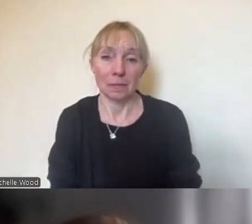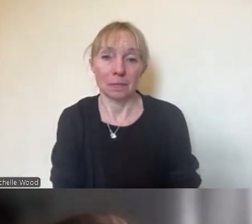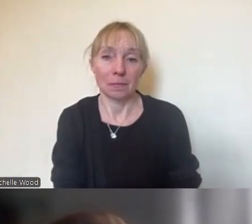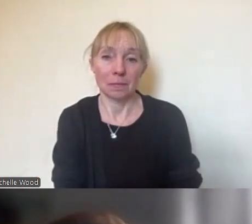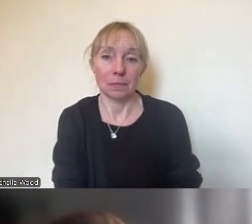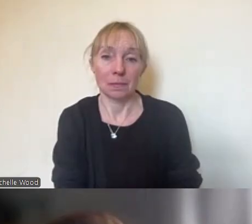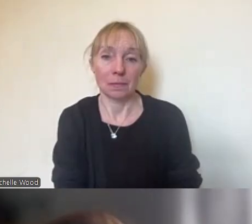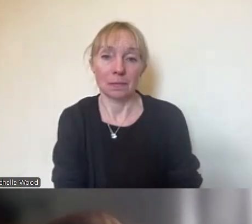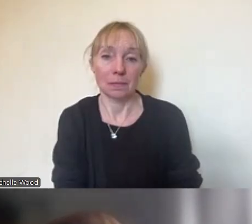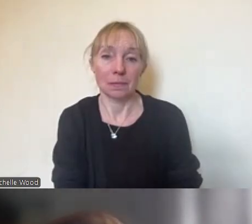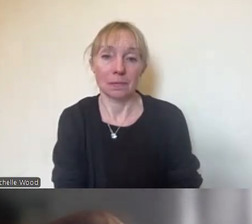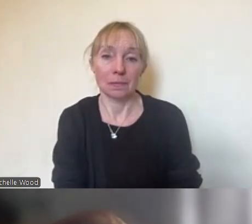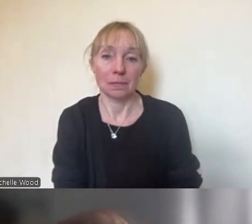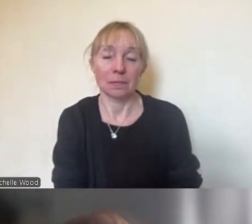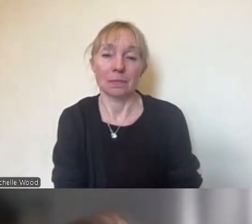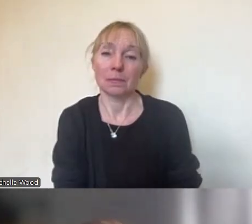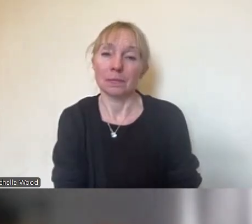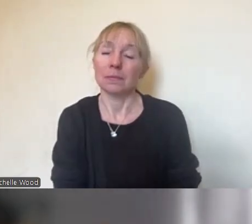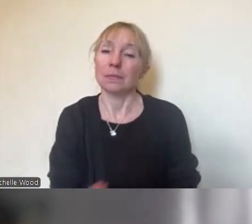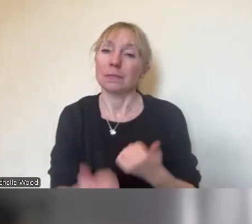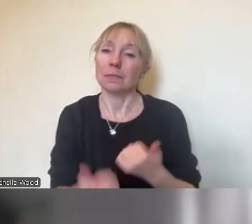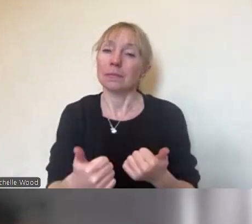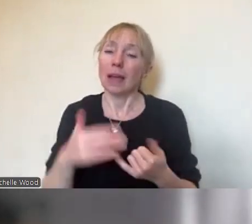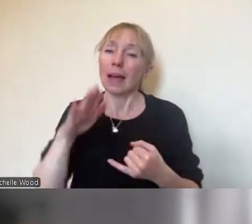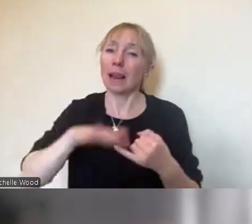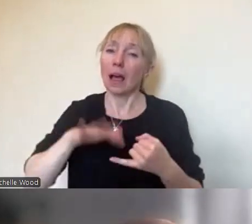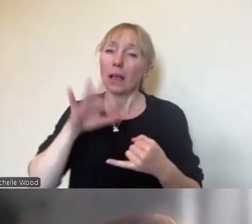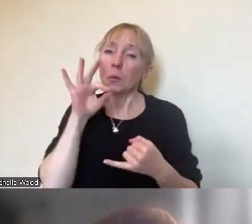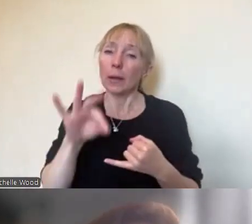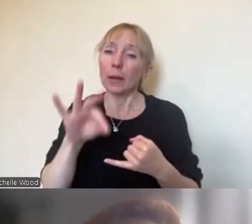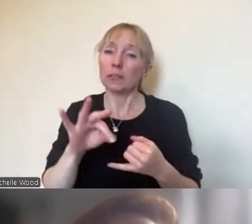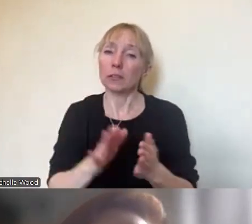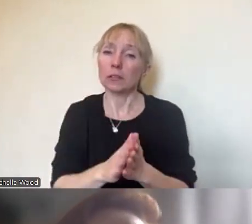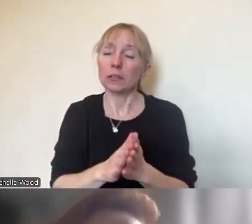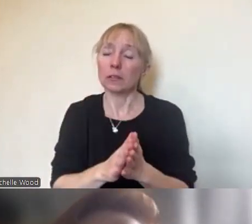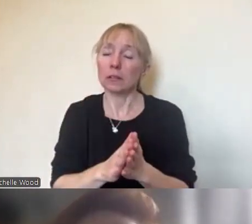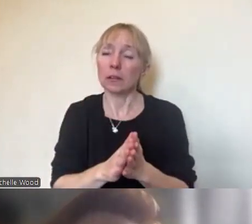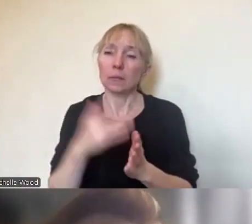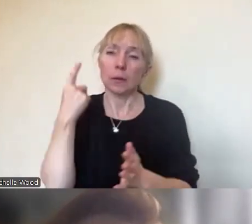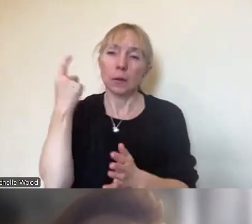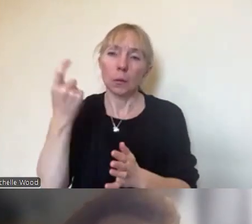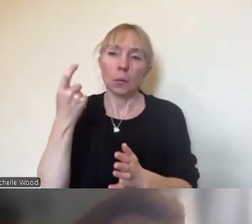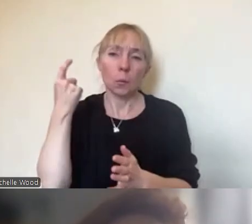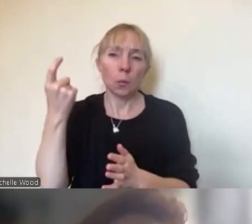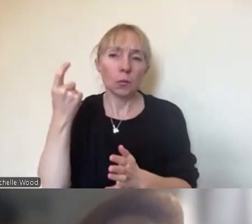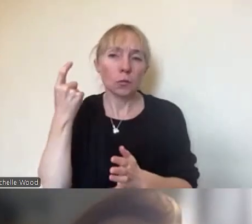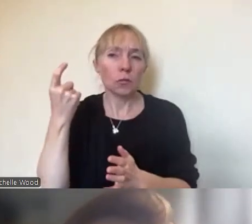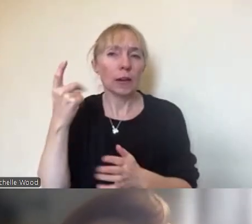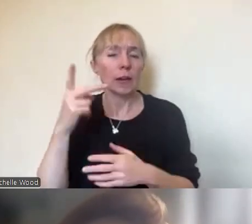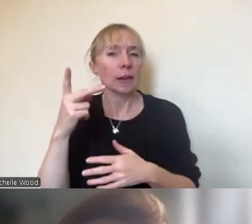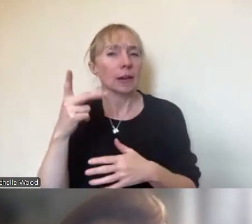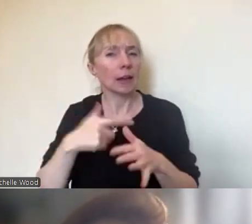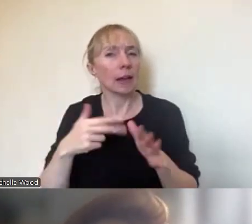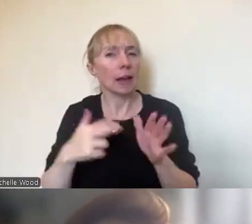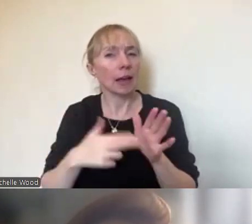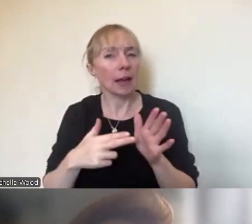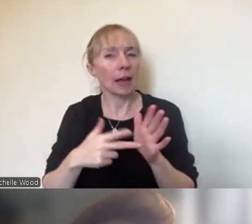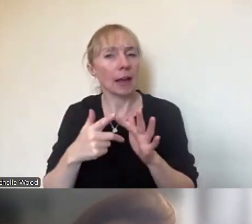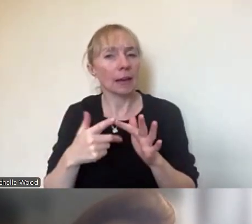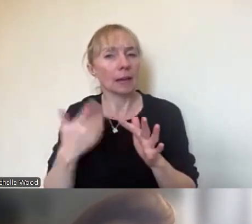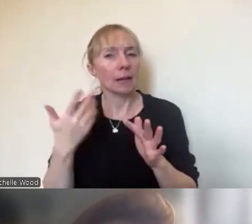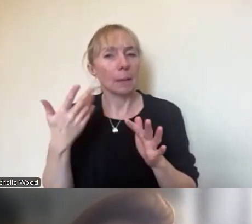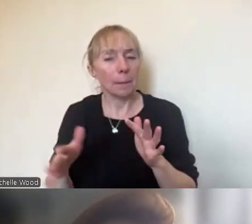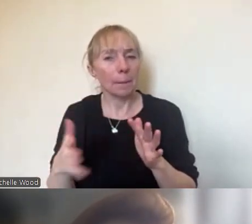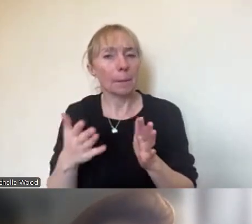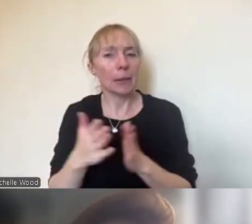Fantastic. And I just had a last question, actually. I was wondering whether you have any or have had